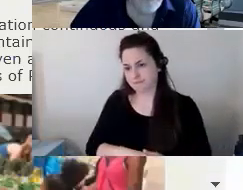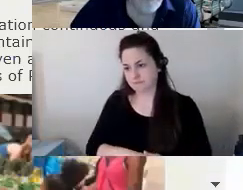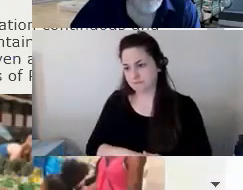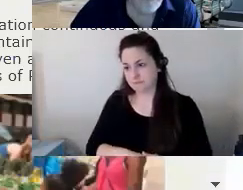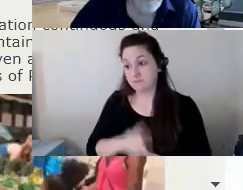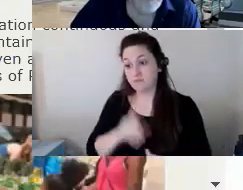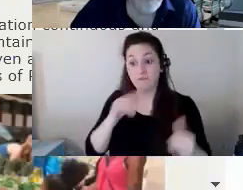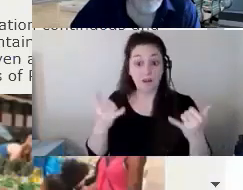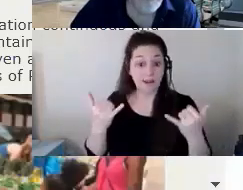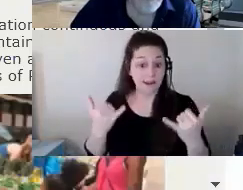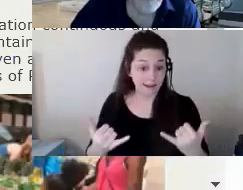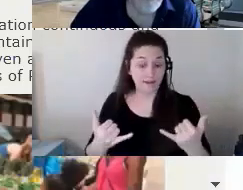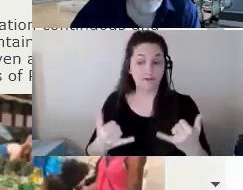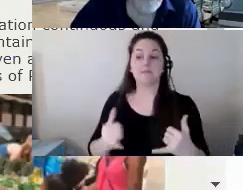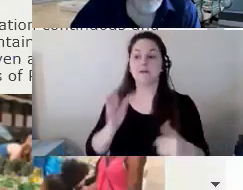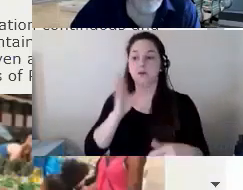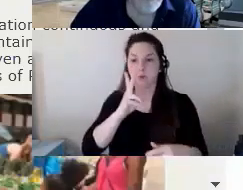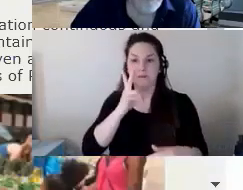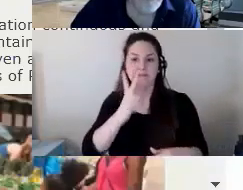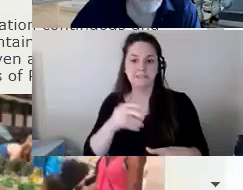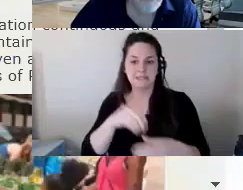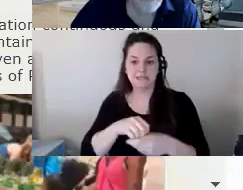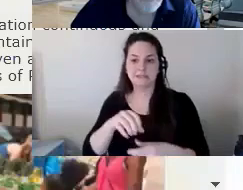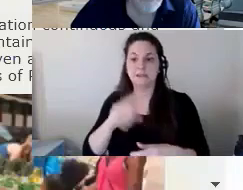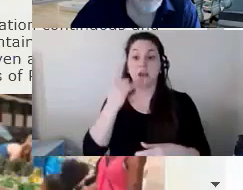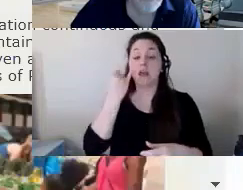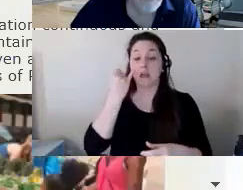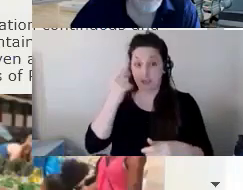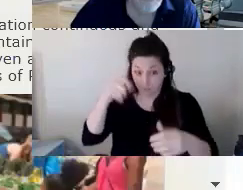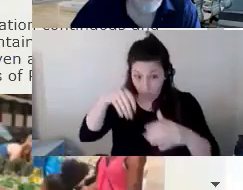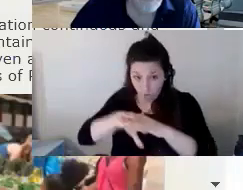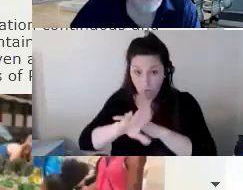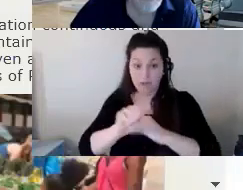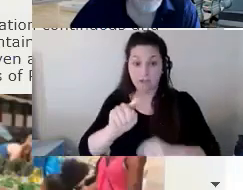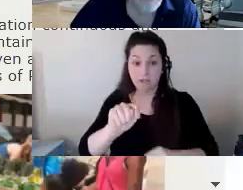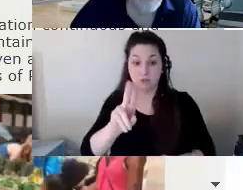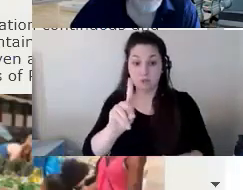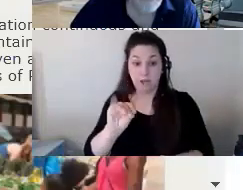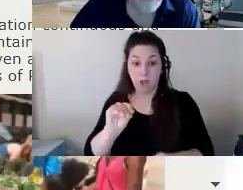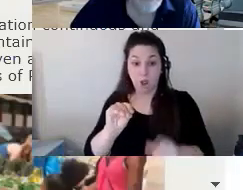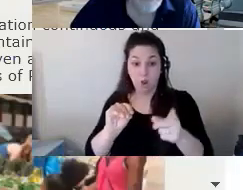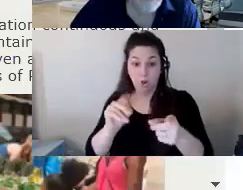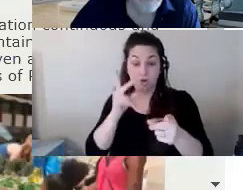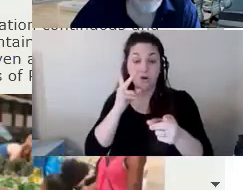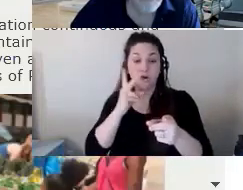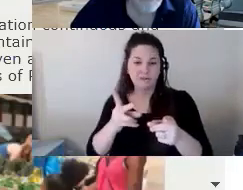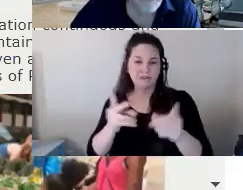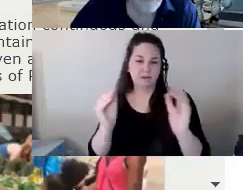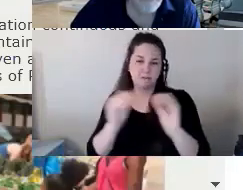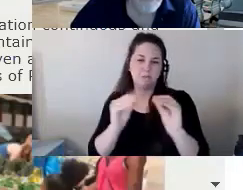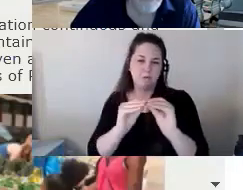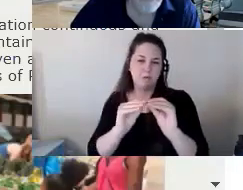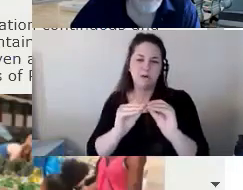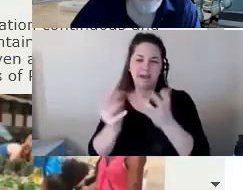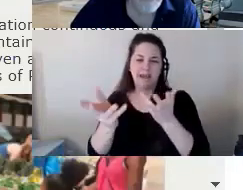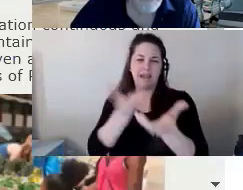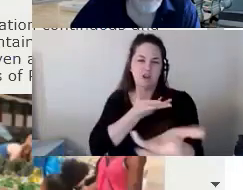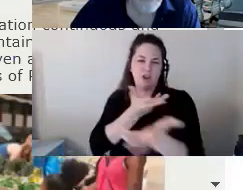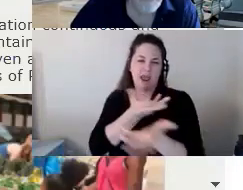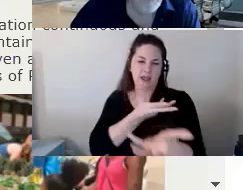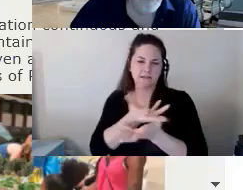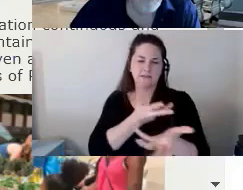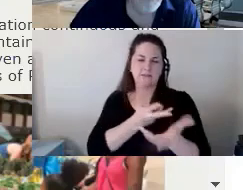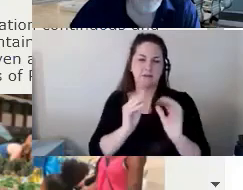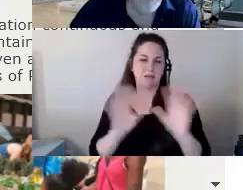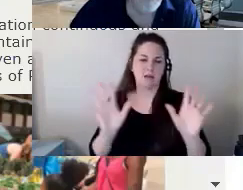interim, you will see in the studio, once you go into the studio, you'll see in a much more interactive way how